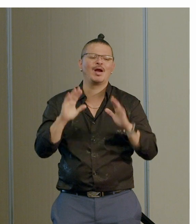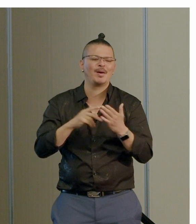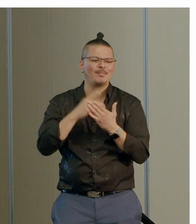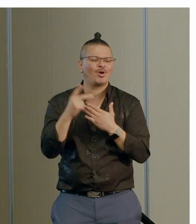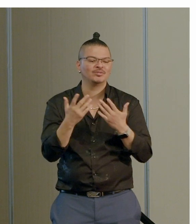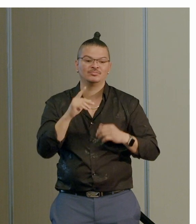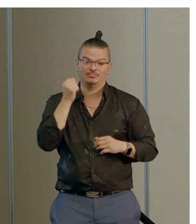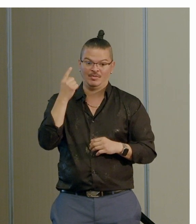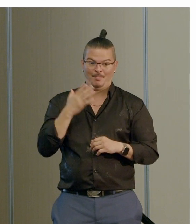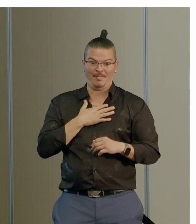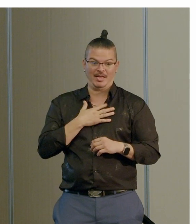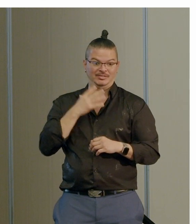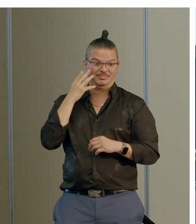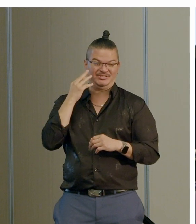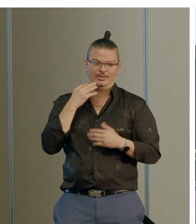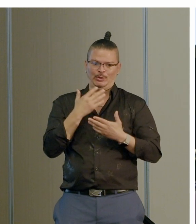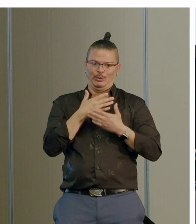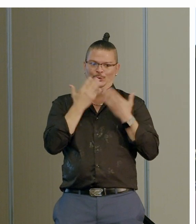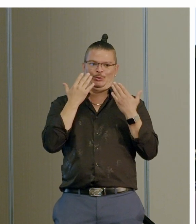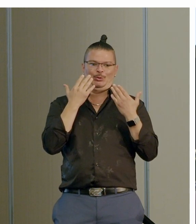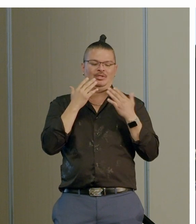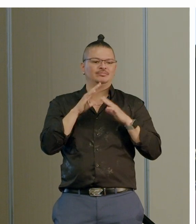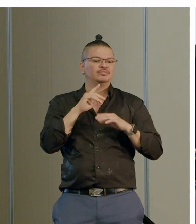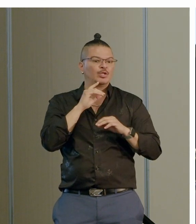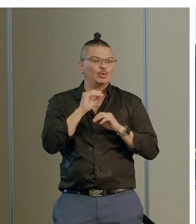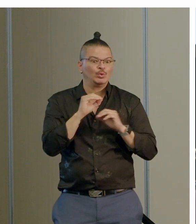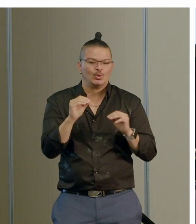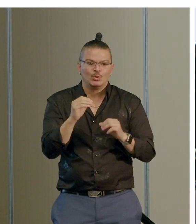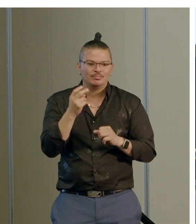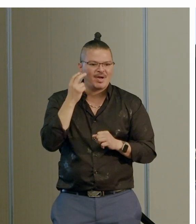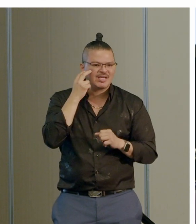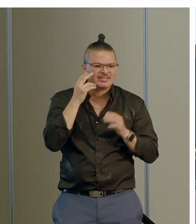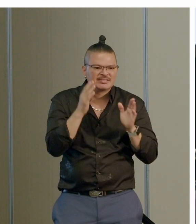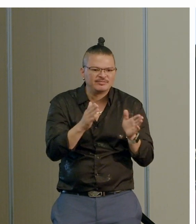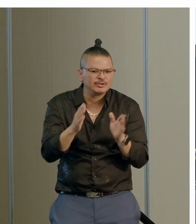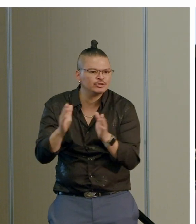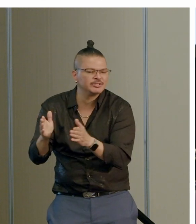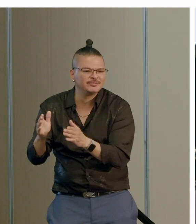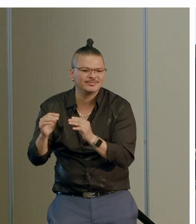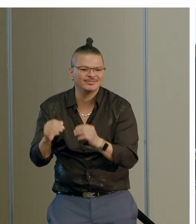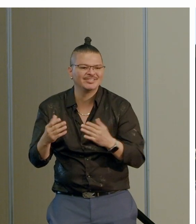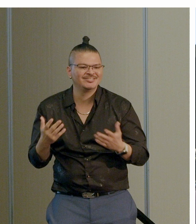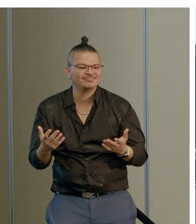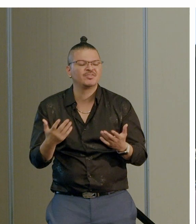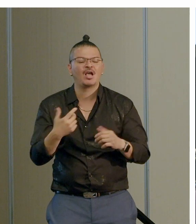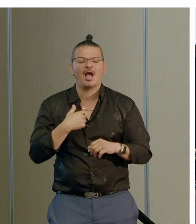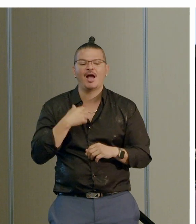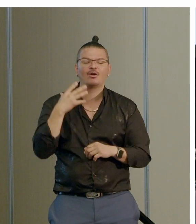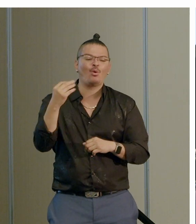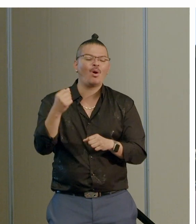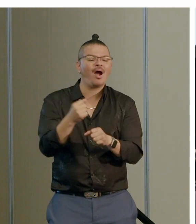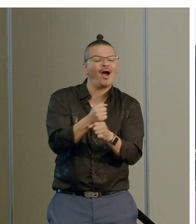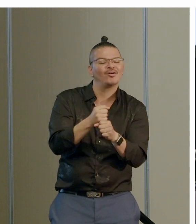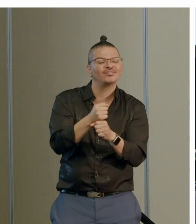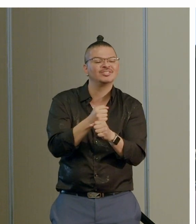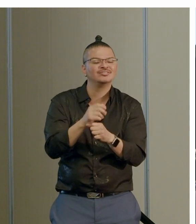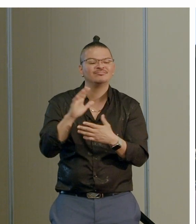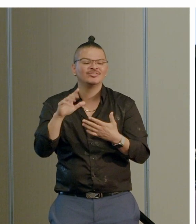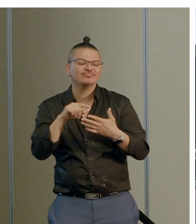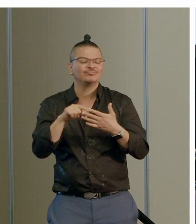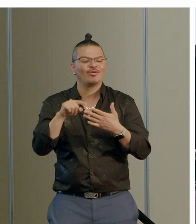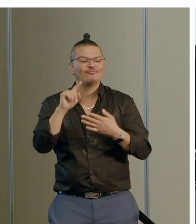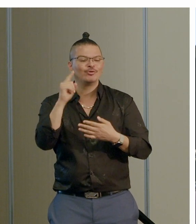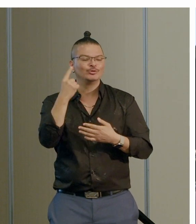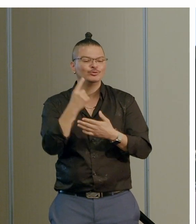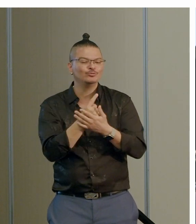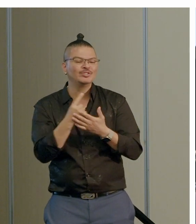any blind individuals. I went out for coffee one morning, probably my first week working that contract, and I met a blind woman.